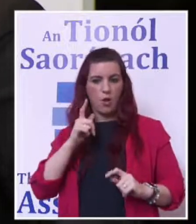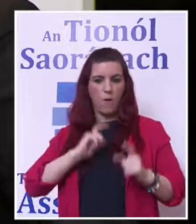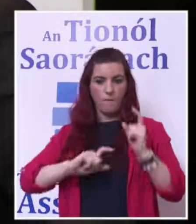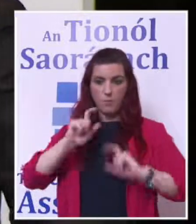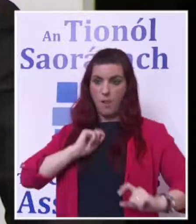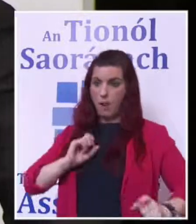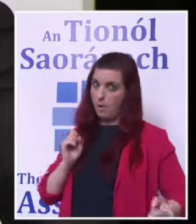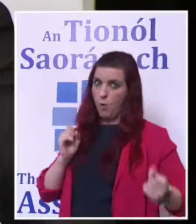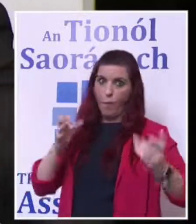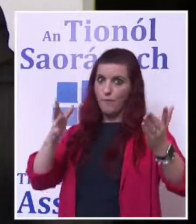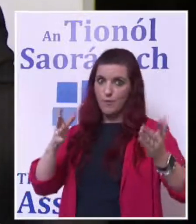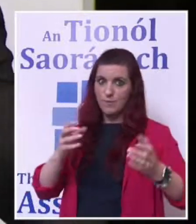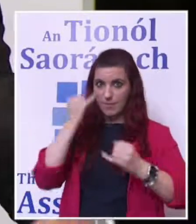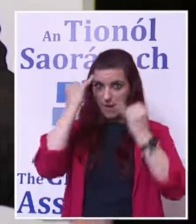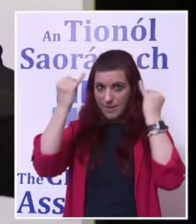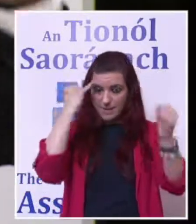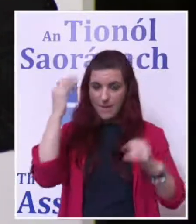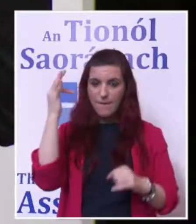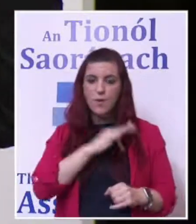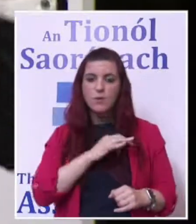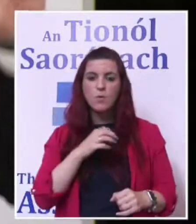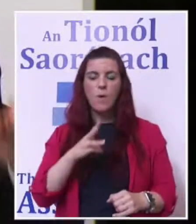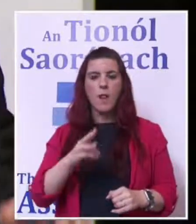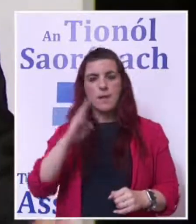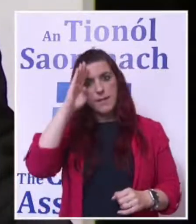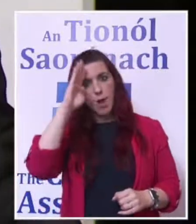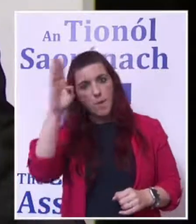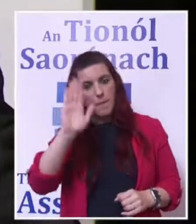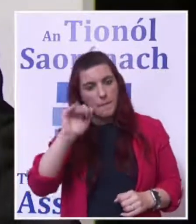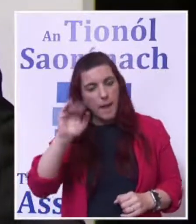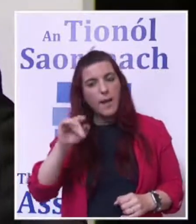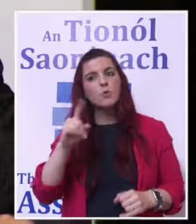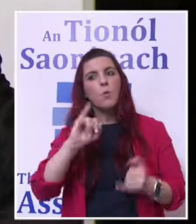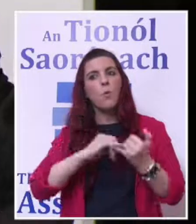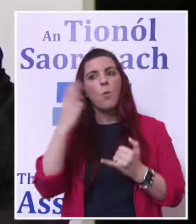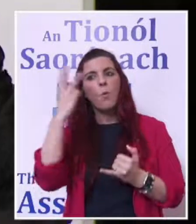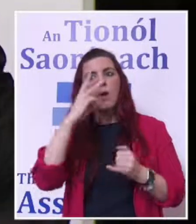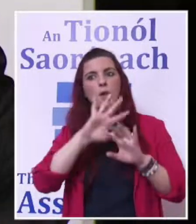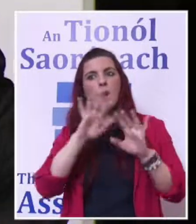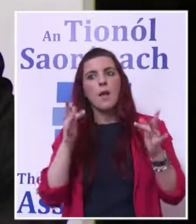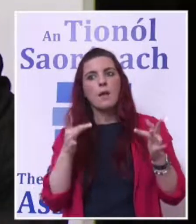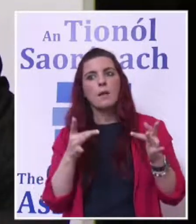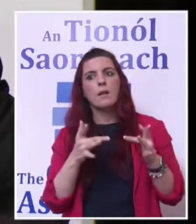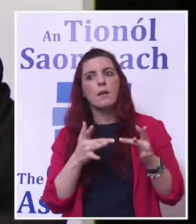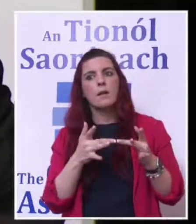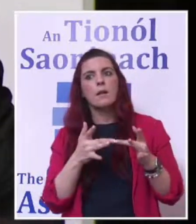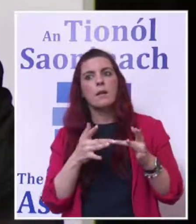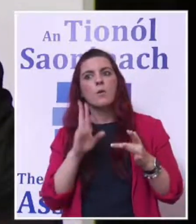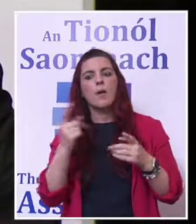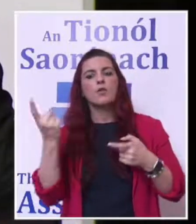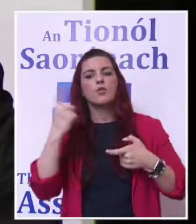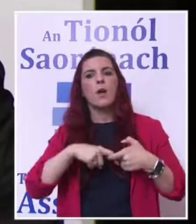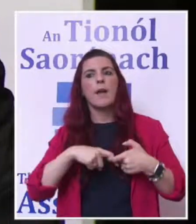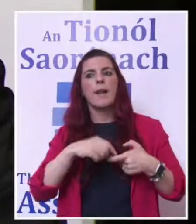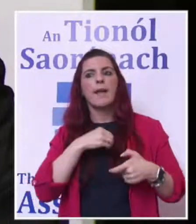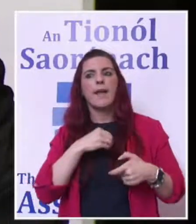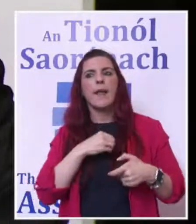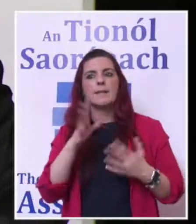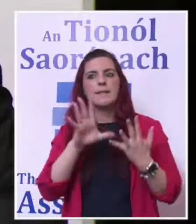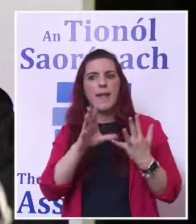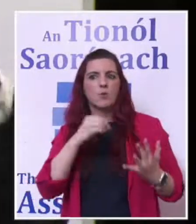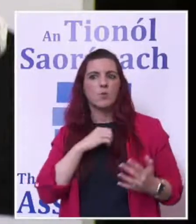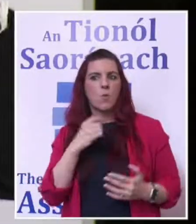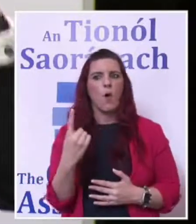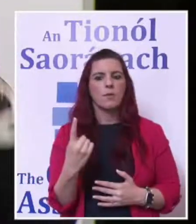there and have fun. So we want to say goodbye to those online. You can join us again at